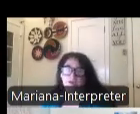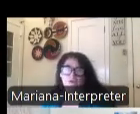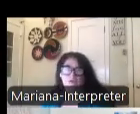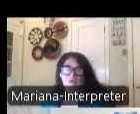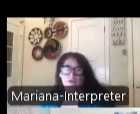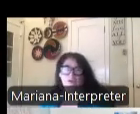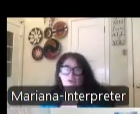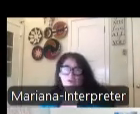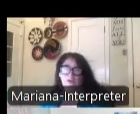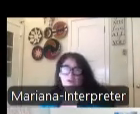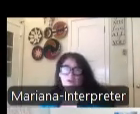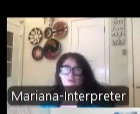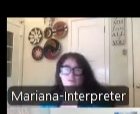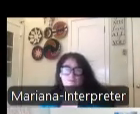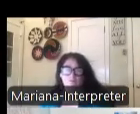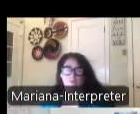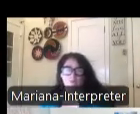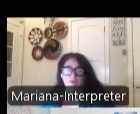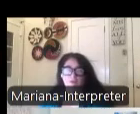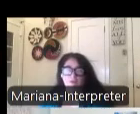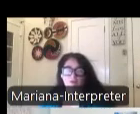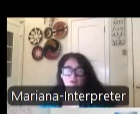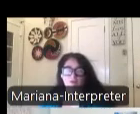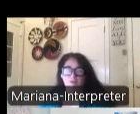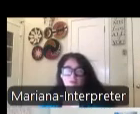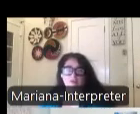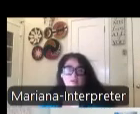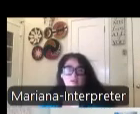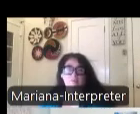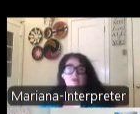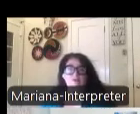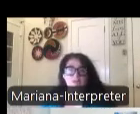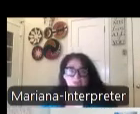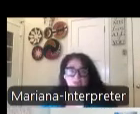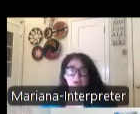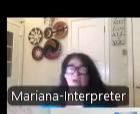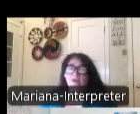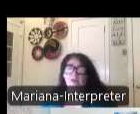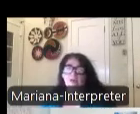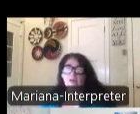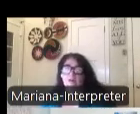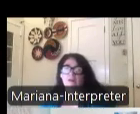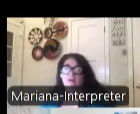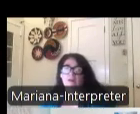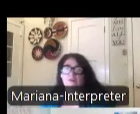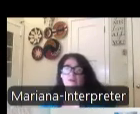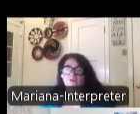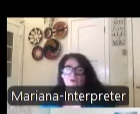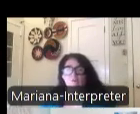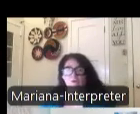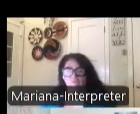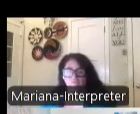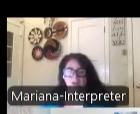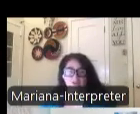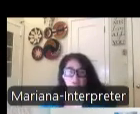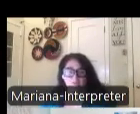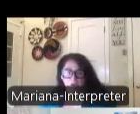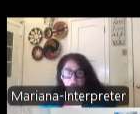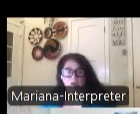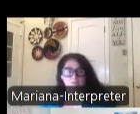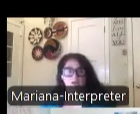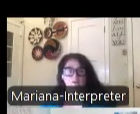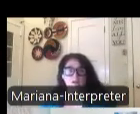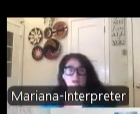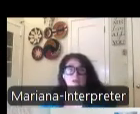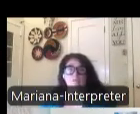is exerting its influence most dramatically, we see a large increase in the